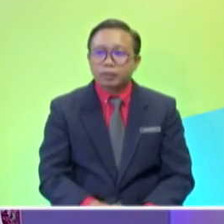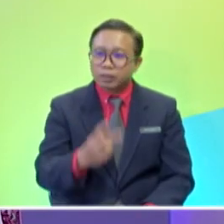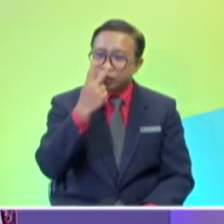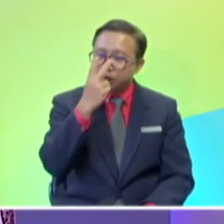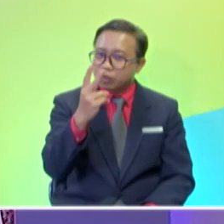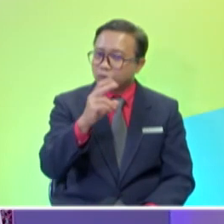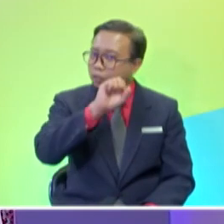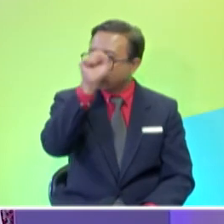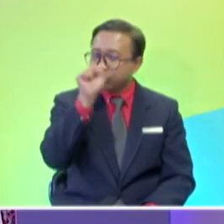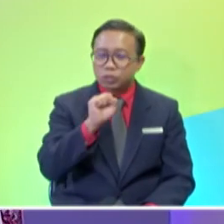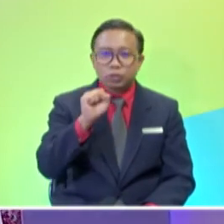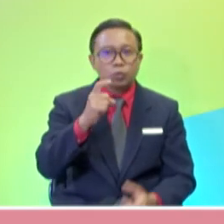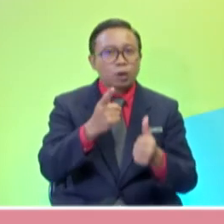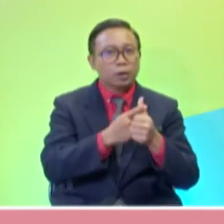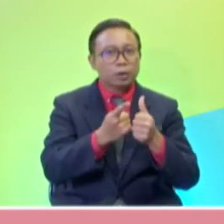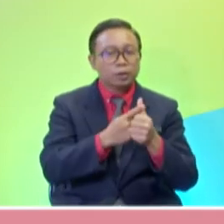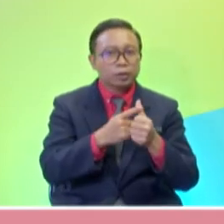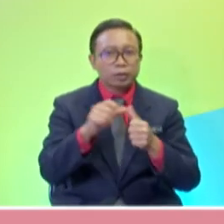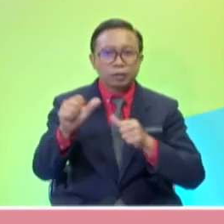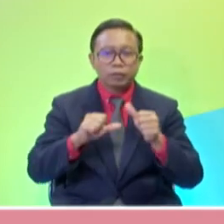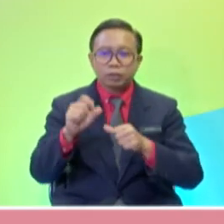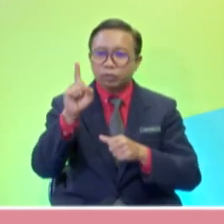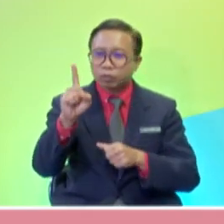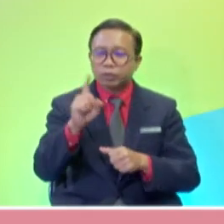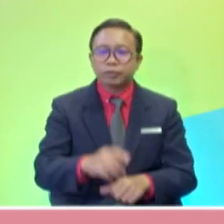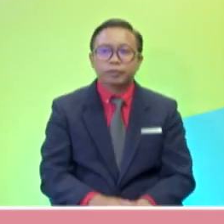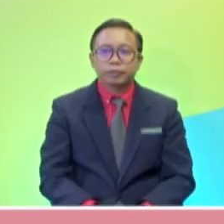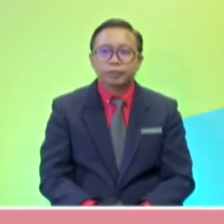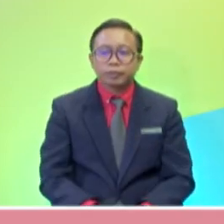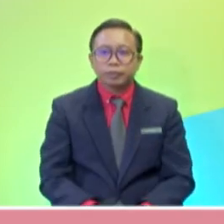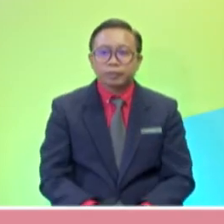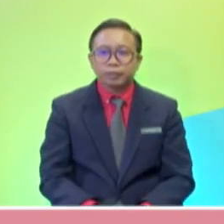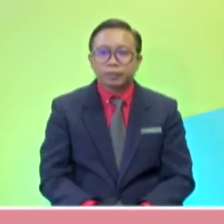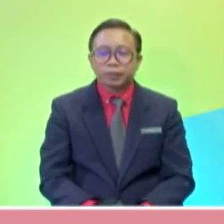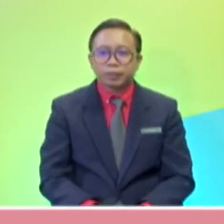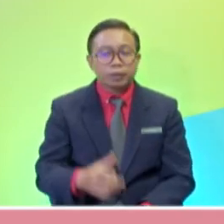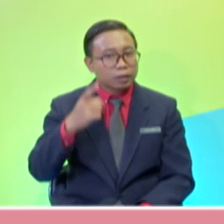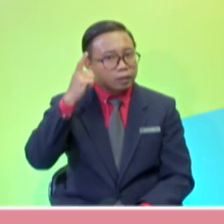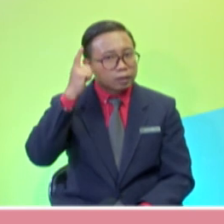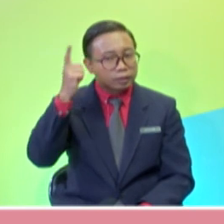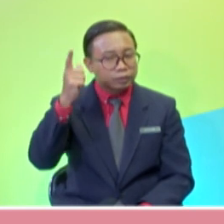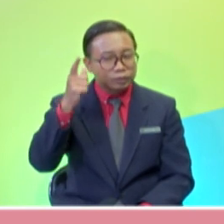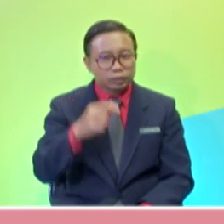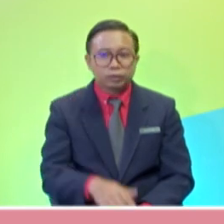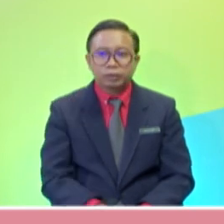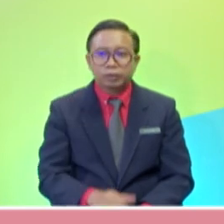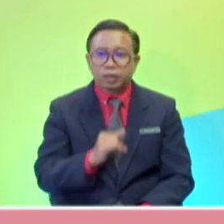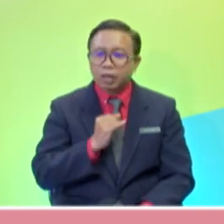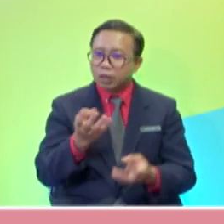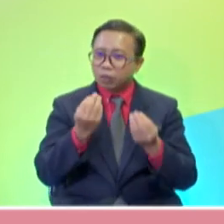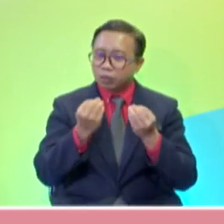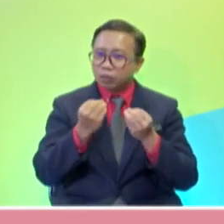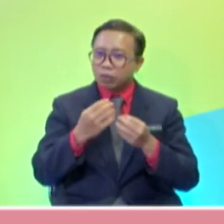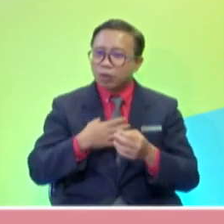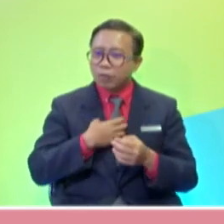at the question 1, activity 1. Okay, you've read it, you've listened to it. Now, I want